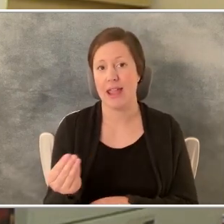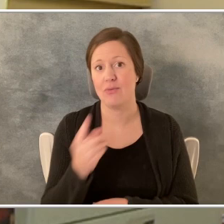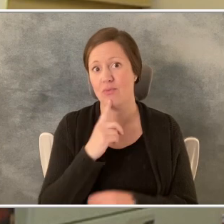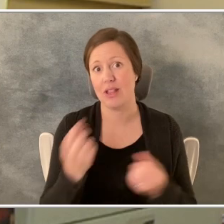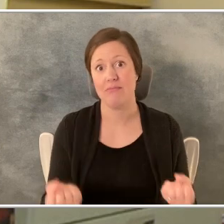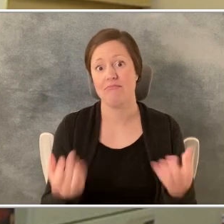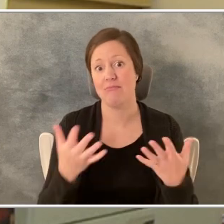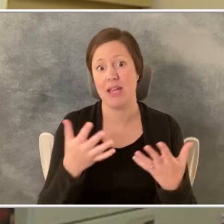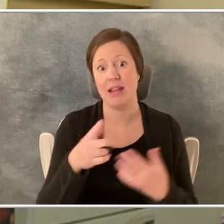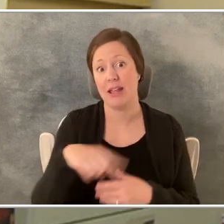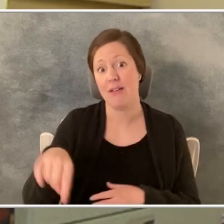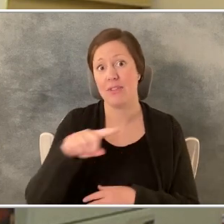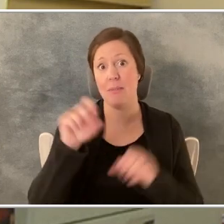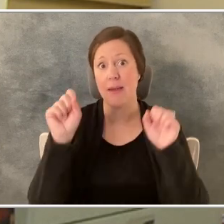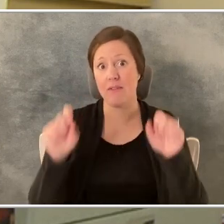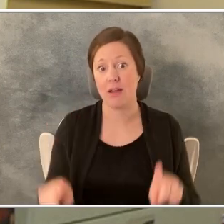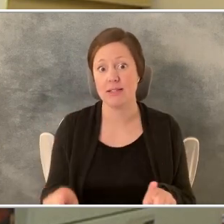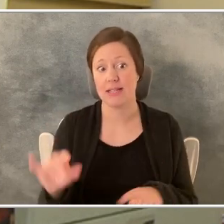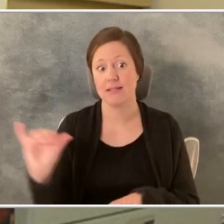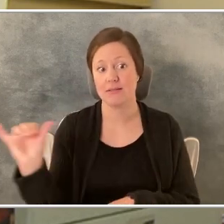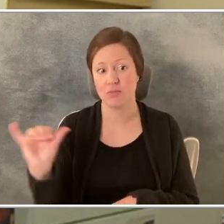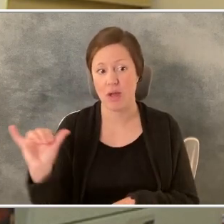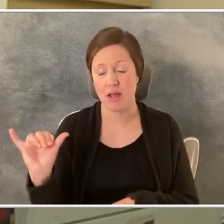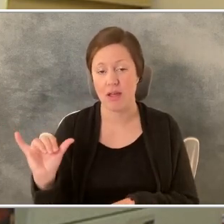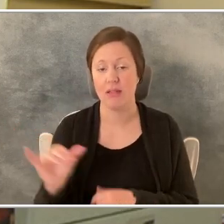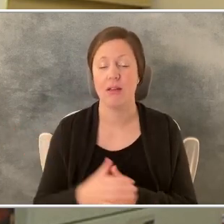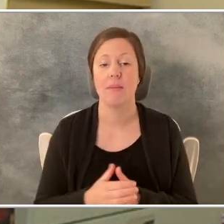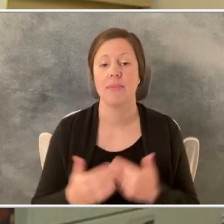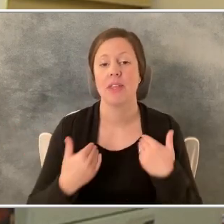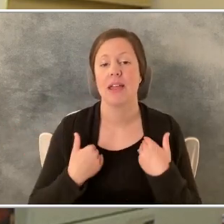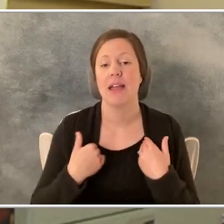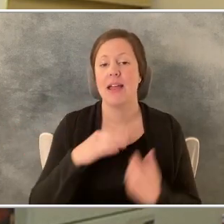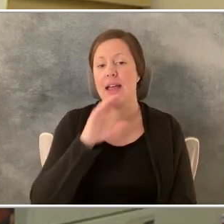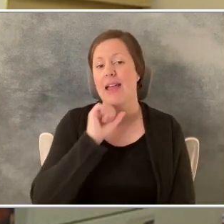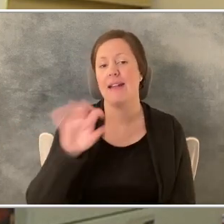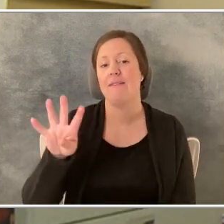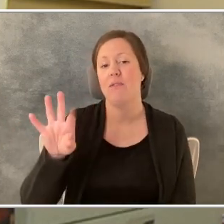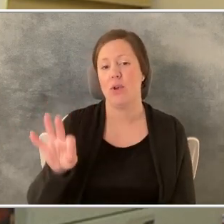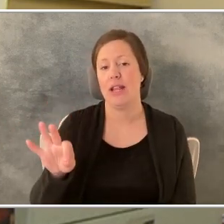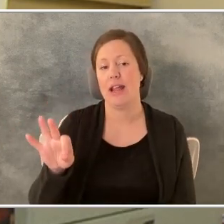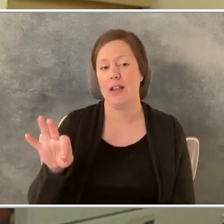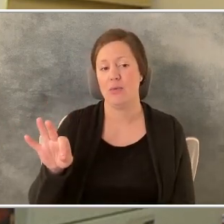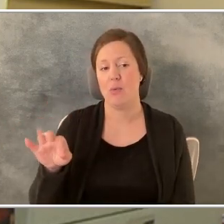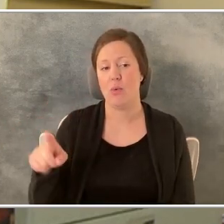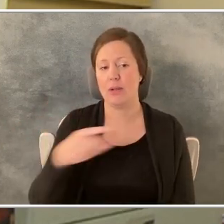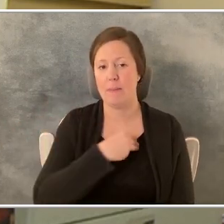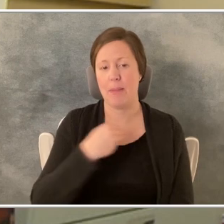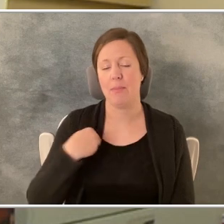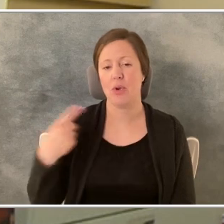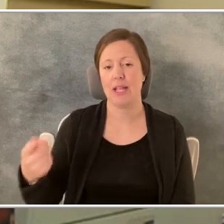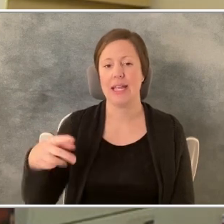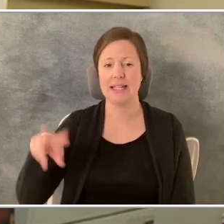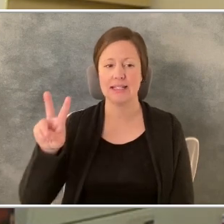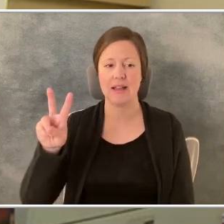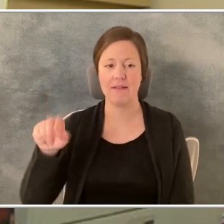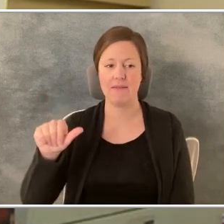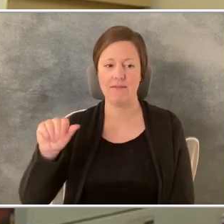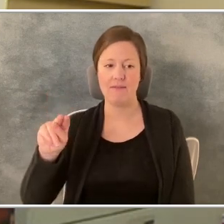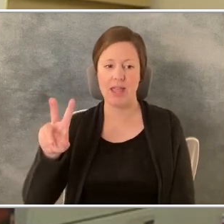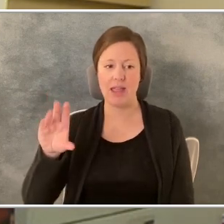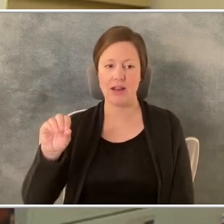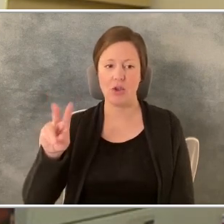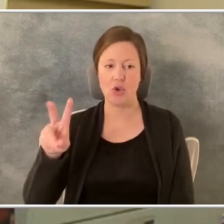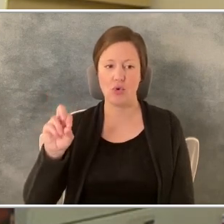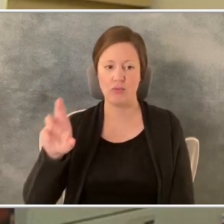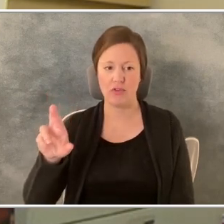have gotten tested as well. And I had a 49-year-old member who got tested. He's a Vancouver firefighter in British Columbia,